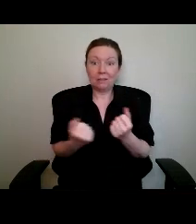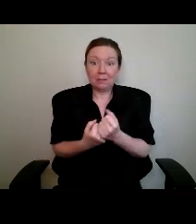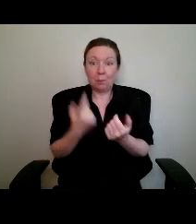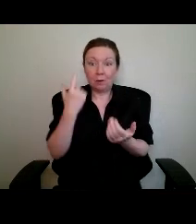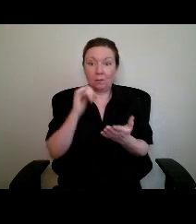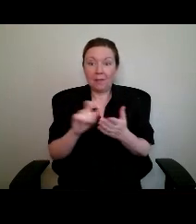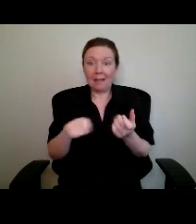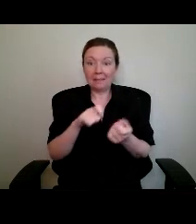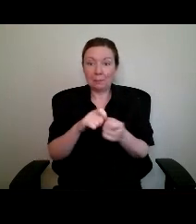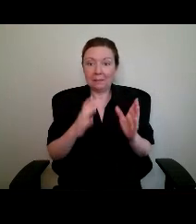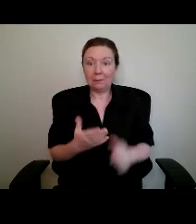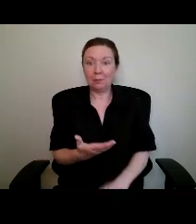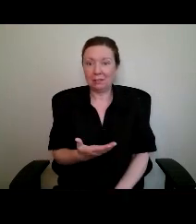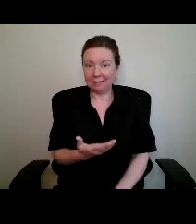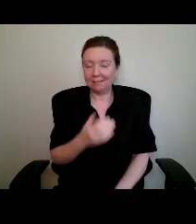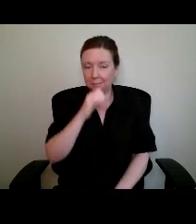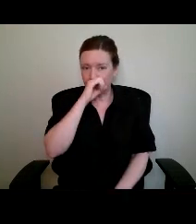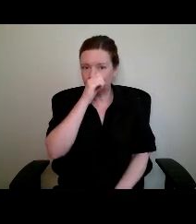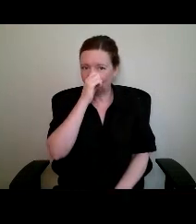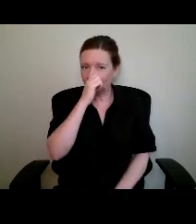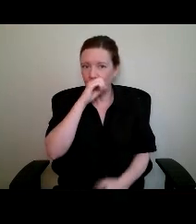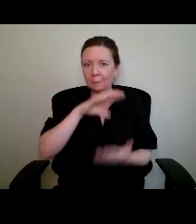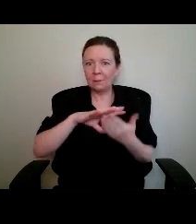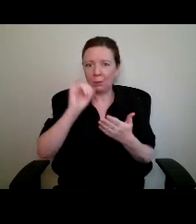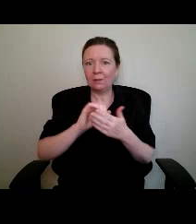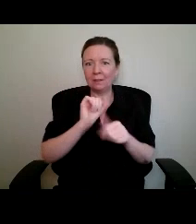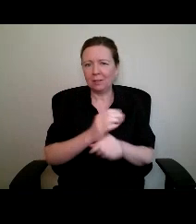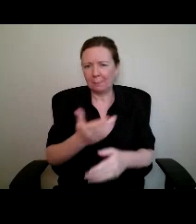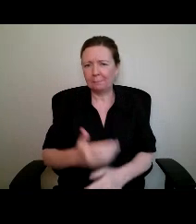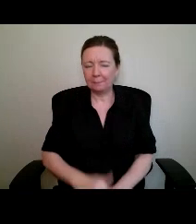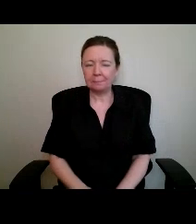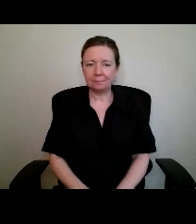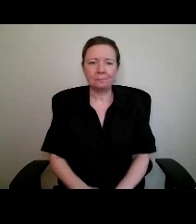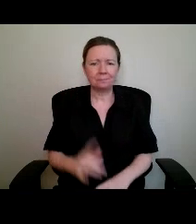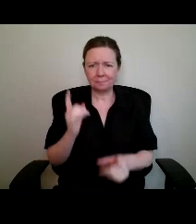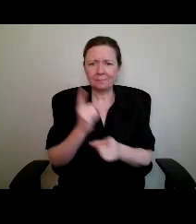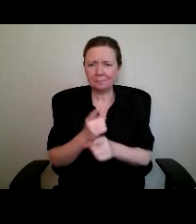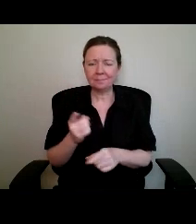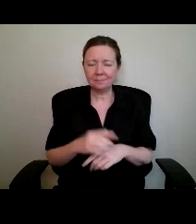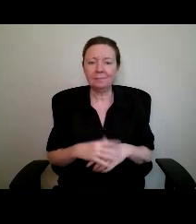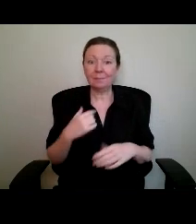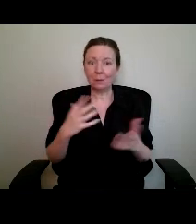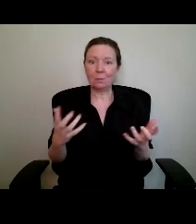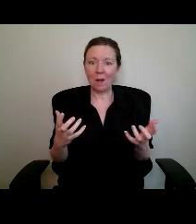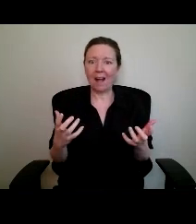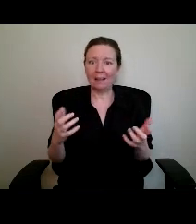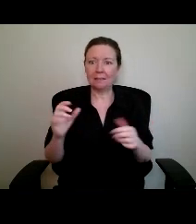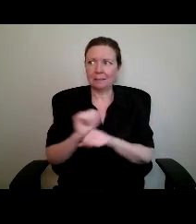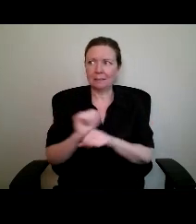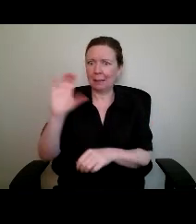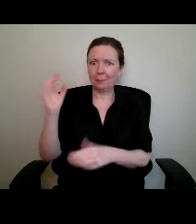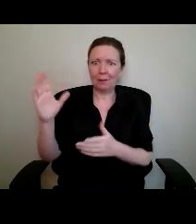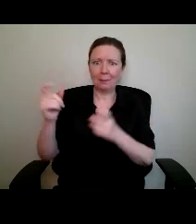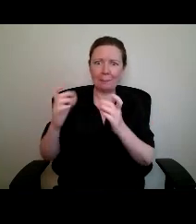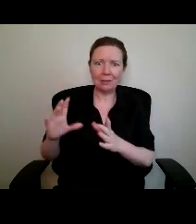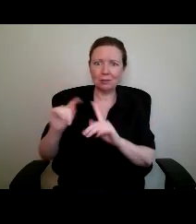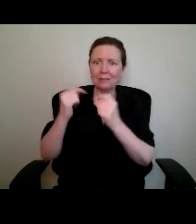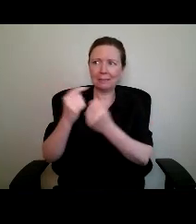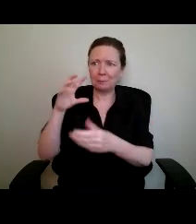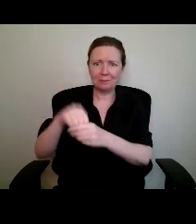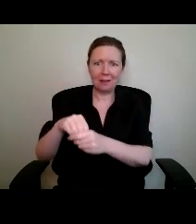specific employee to learn their job tasks. But yes, we want the employer and their managers and their team to be